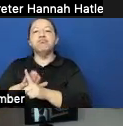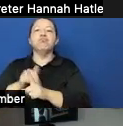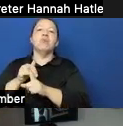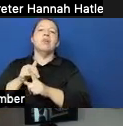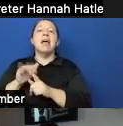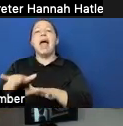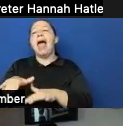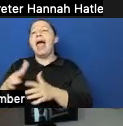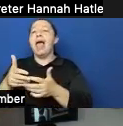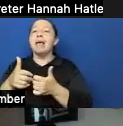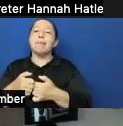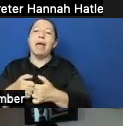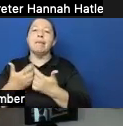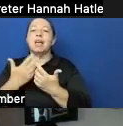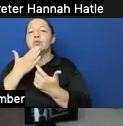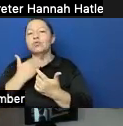that dating, that